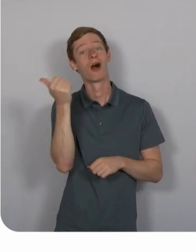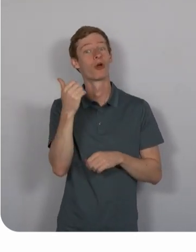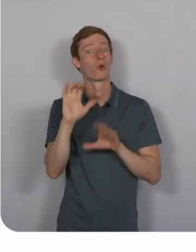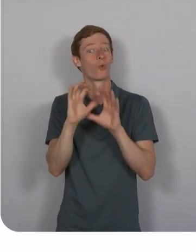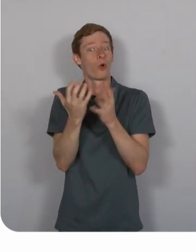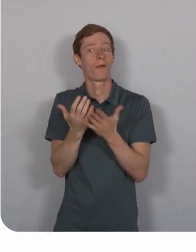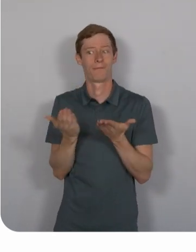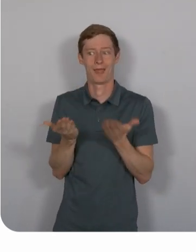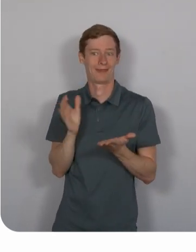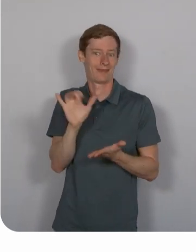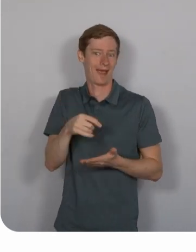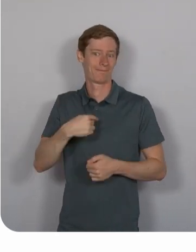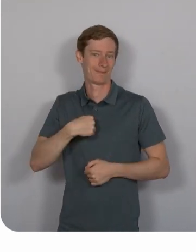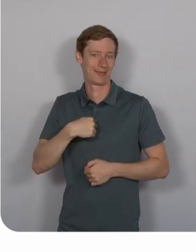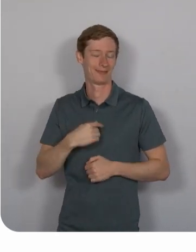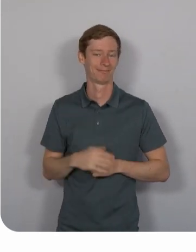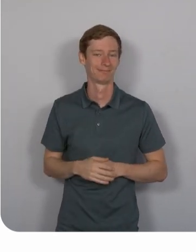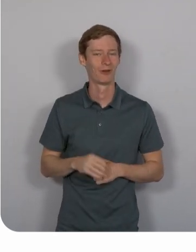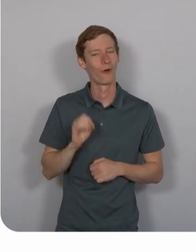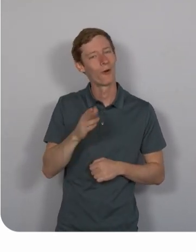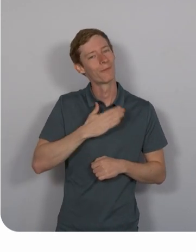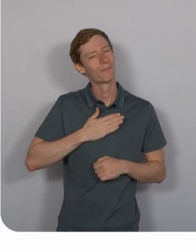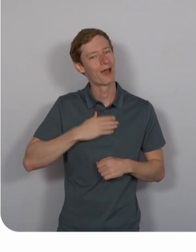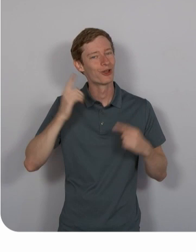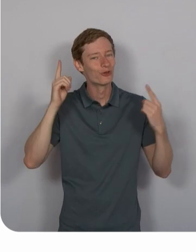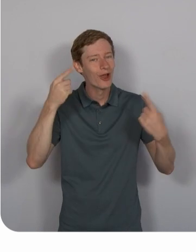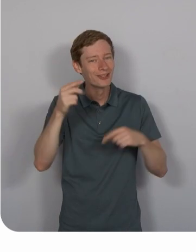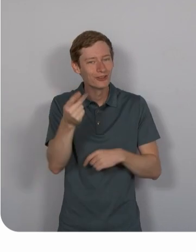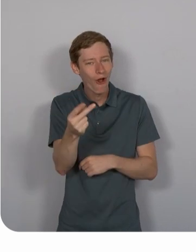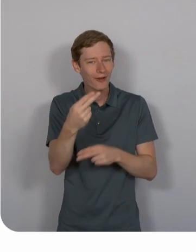been me. Or here's my crazy dog, Beast.